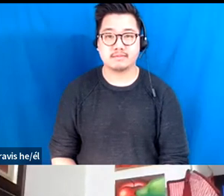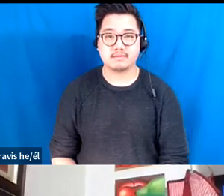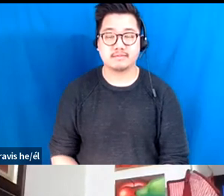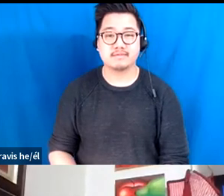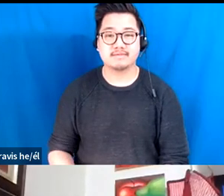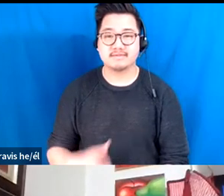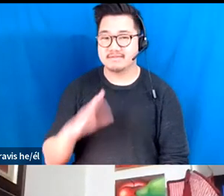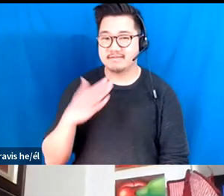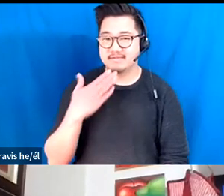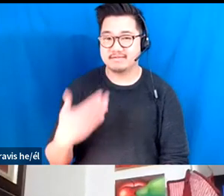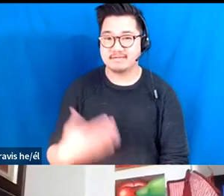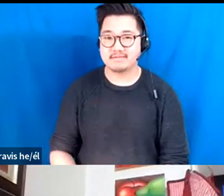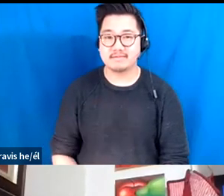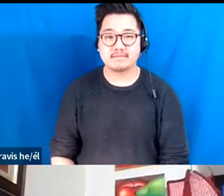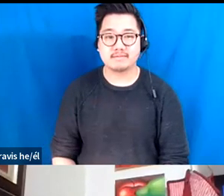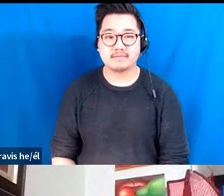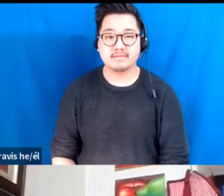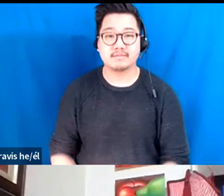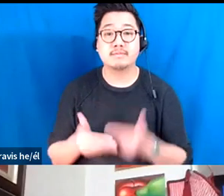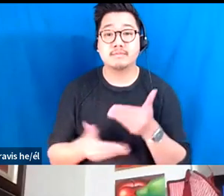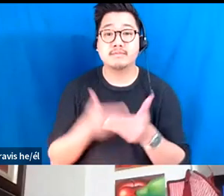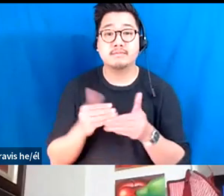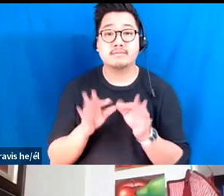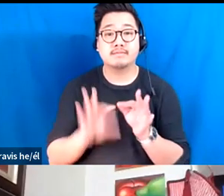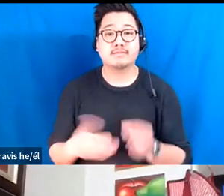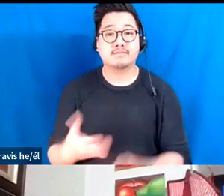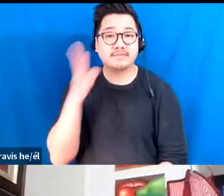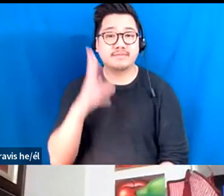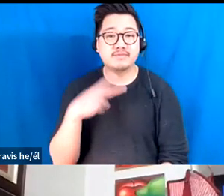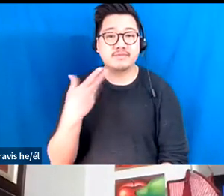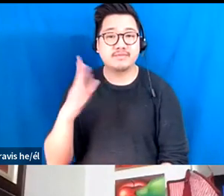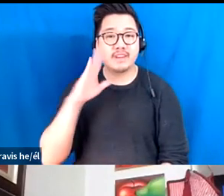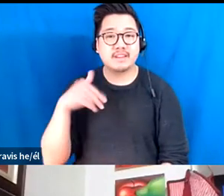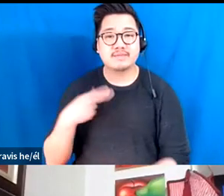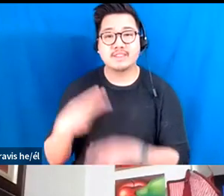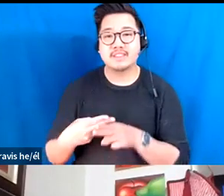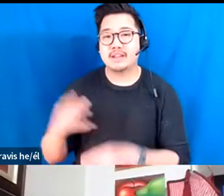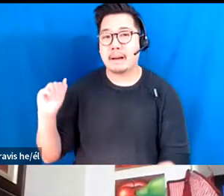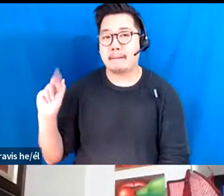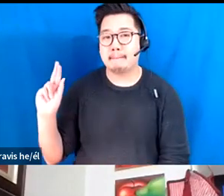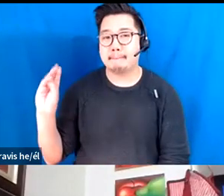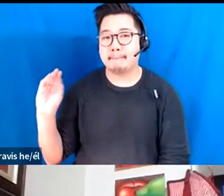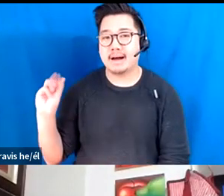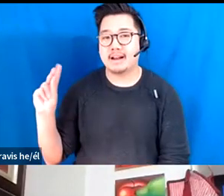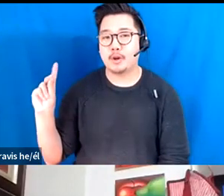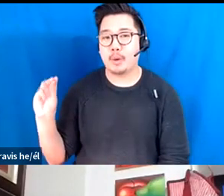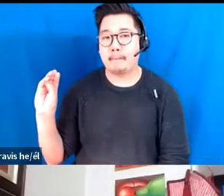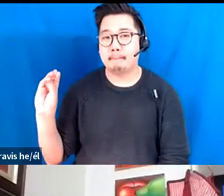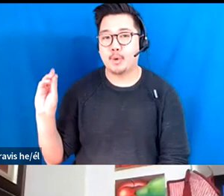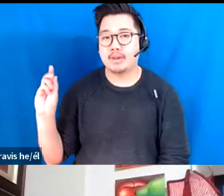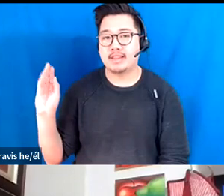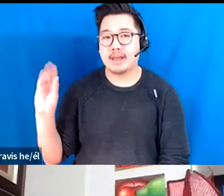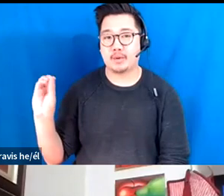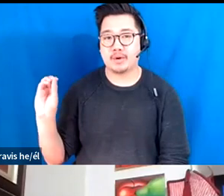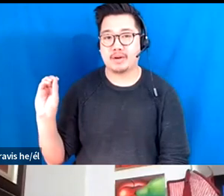thank you hello good evening my name is armando montero me and my uh